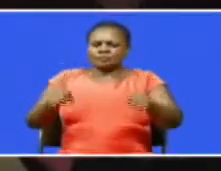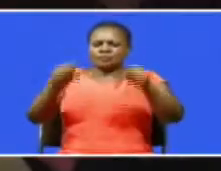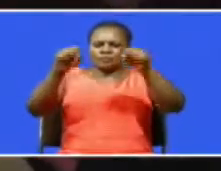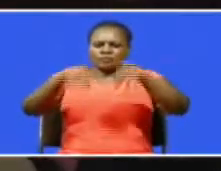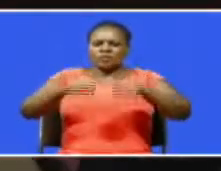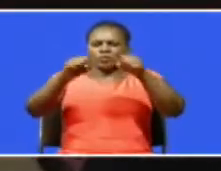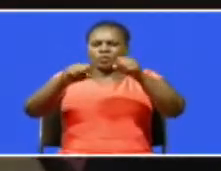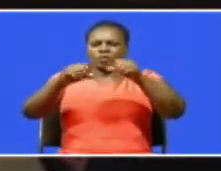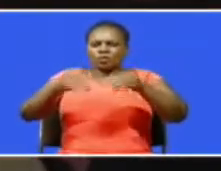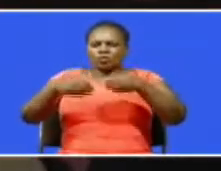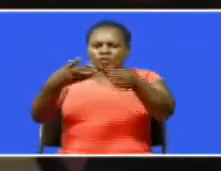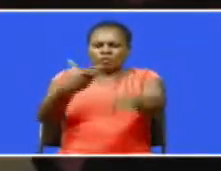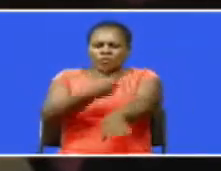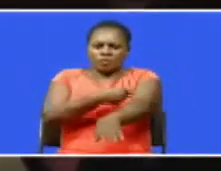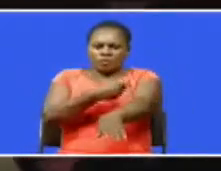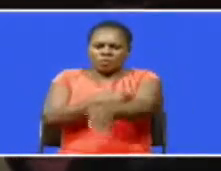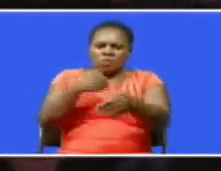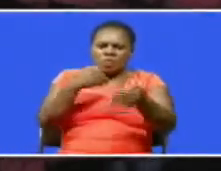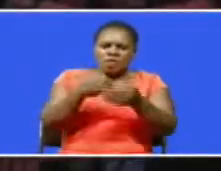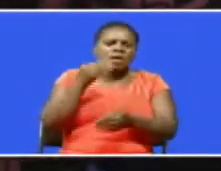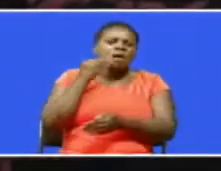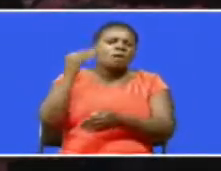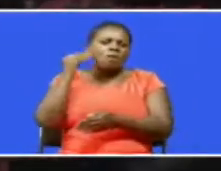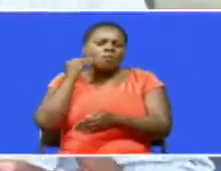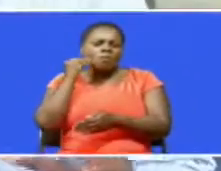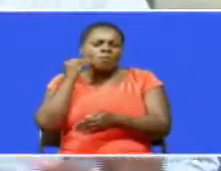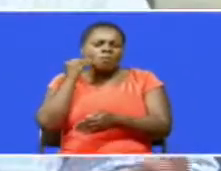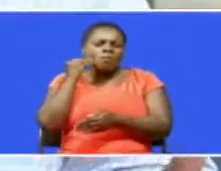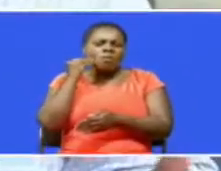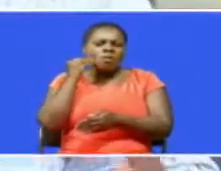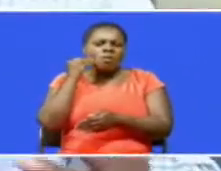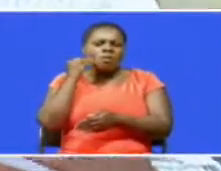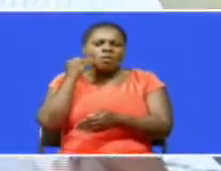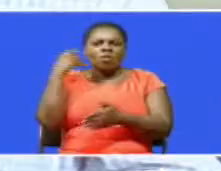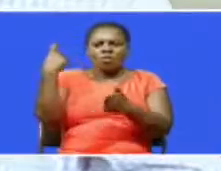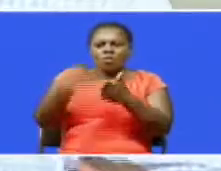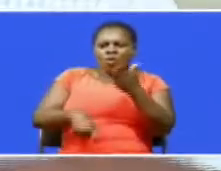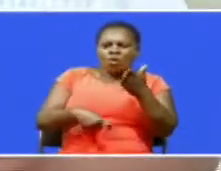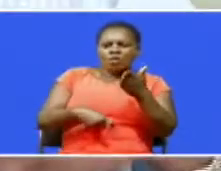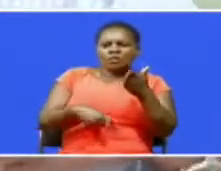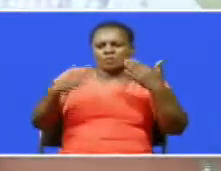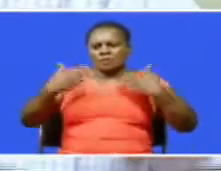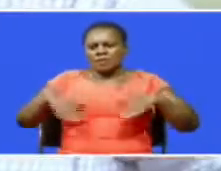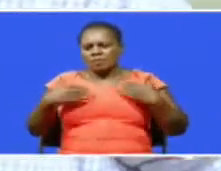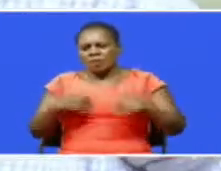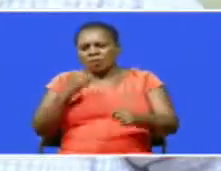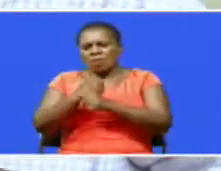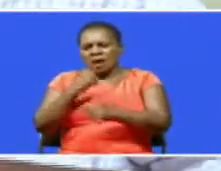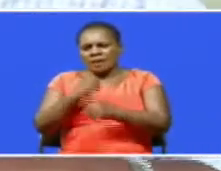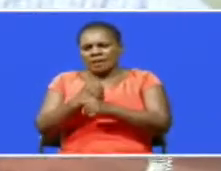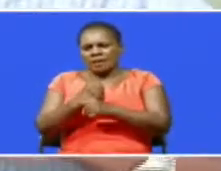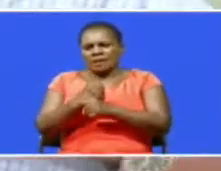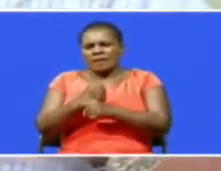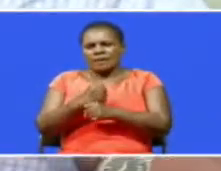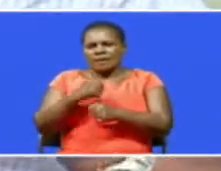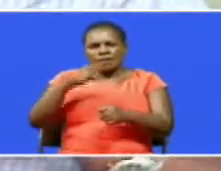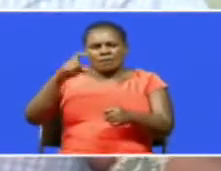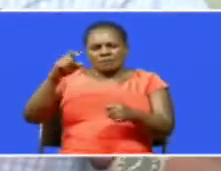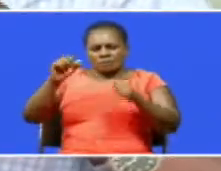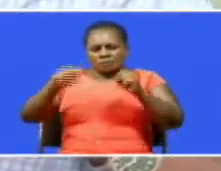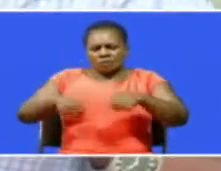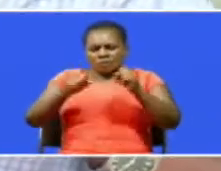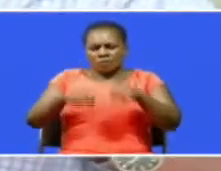to deliver the vaccines near home, for instance, in terms of costs and personnel and so forth? So we have to be